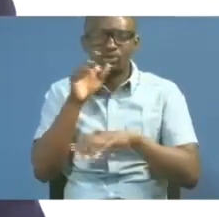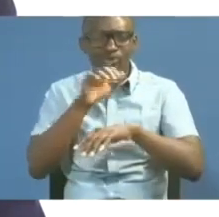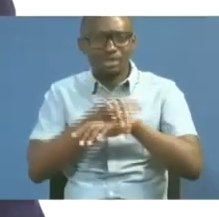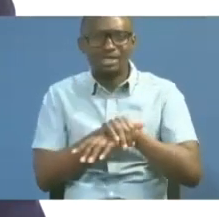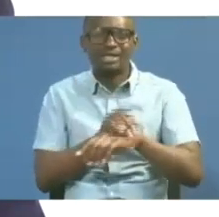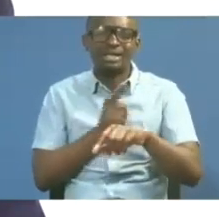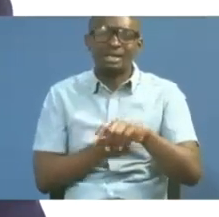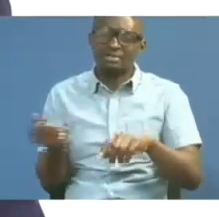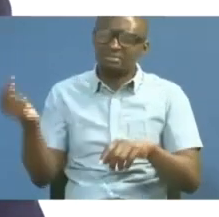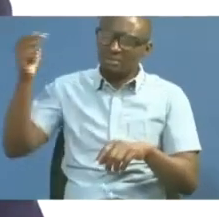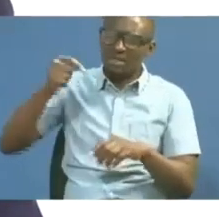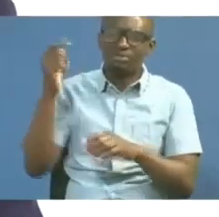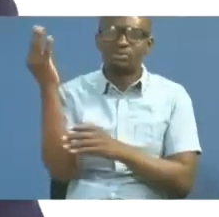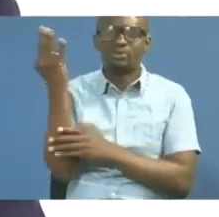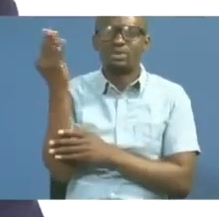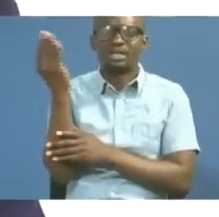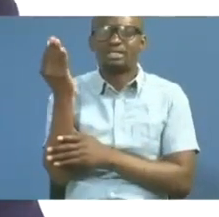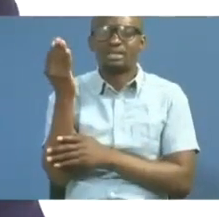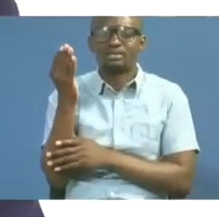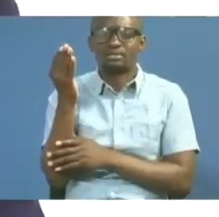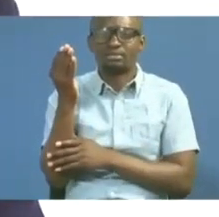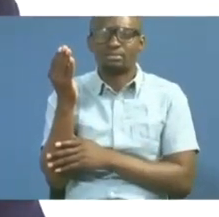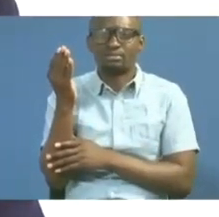to the lecture theaters and the studios